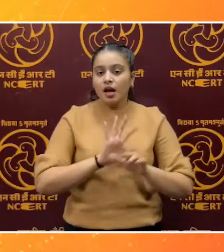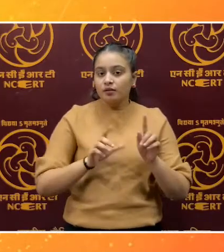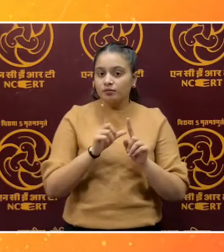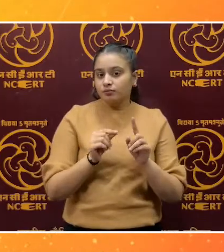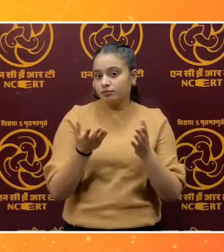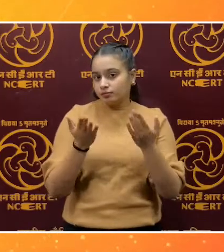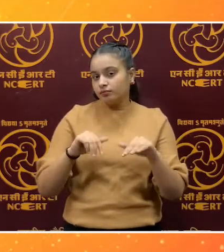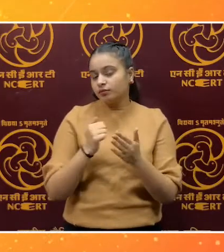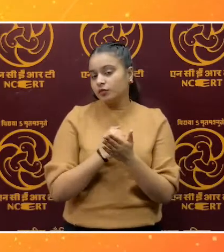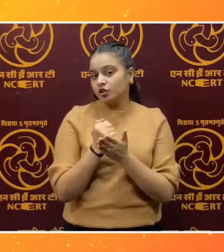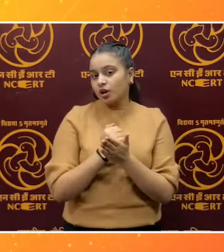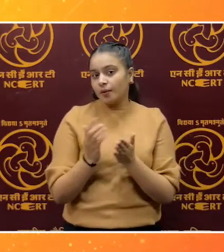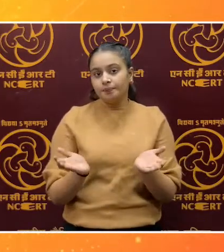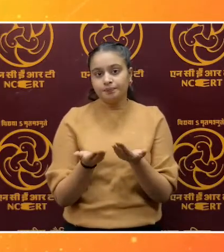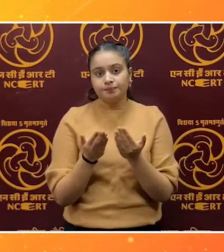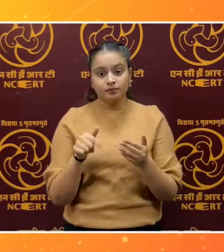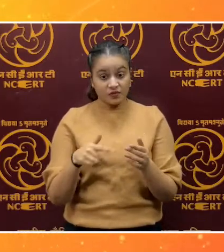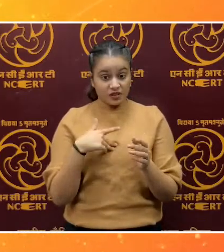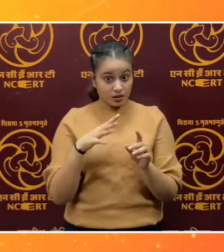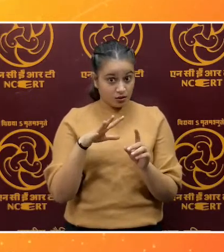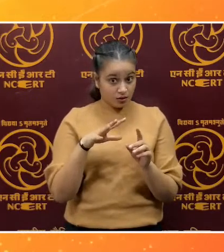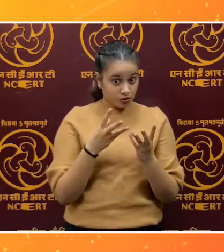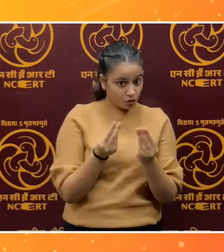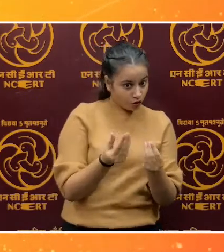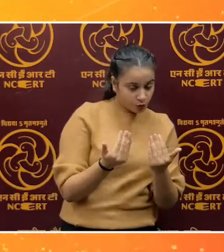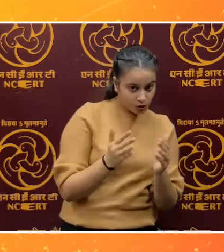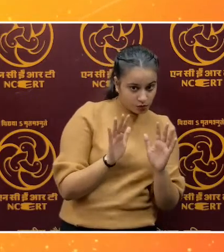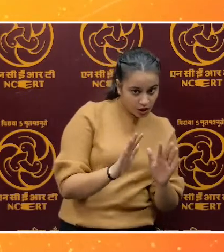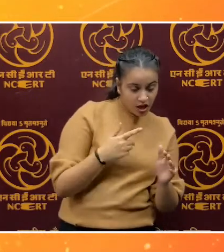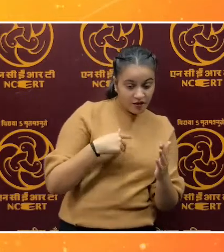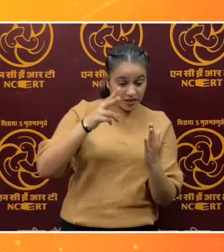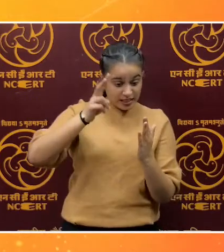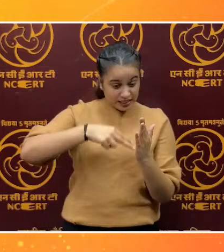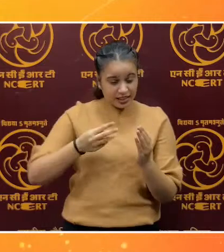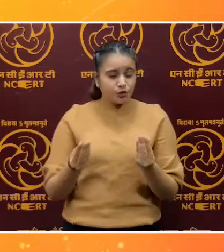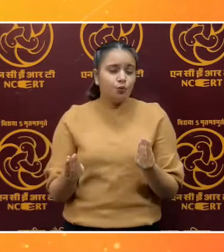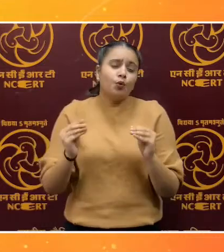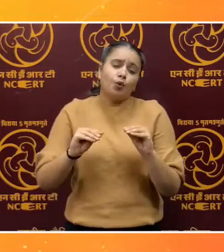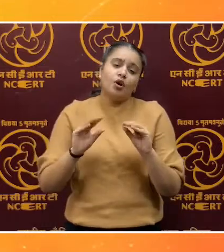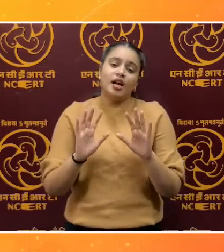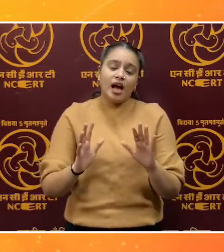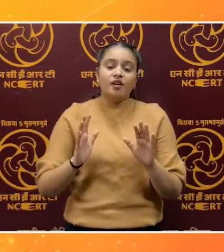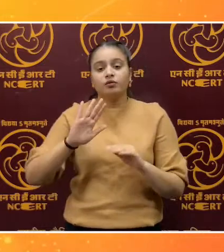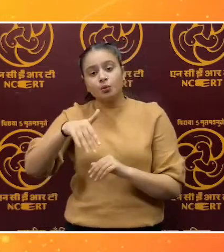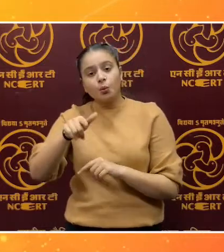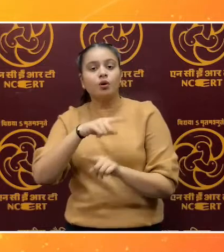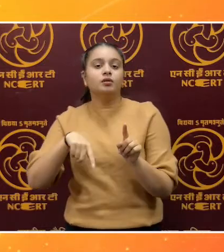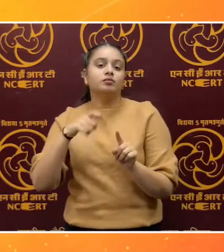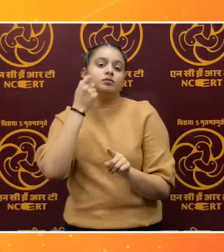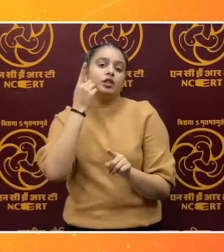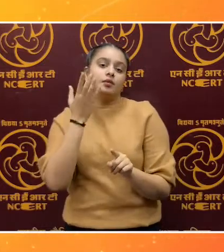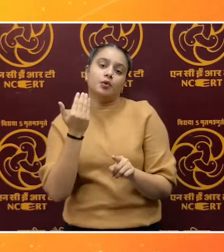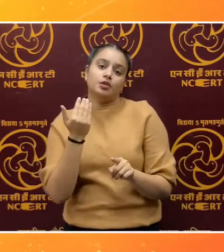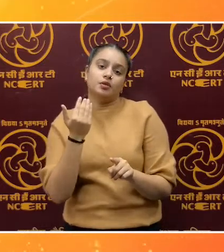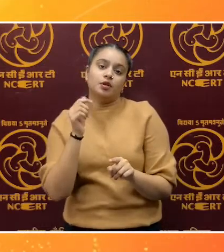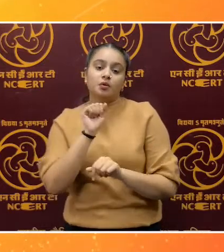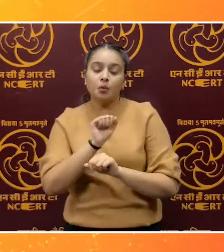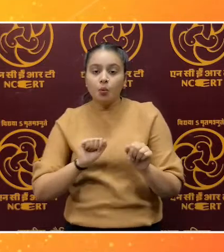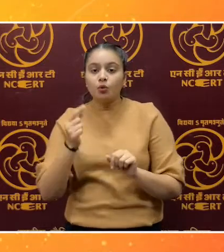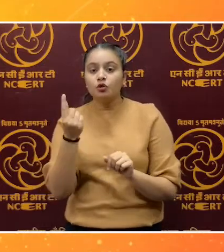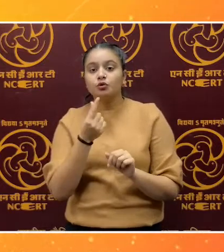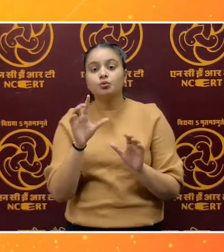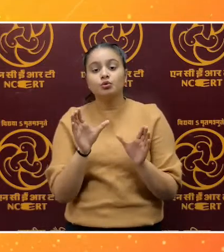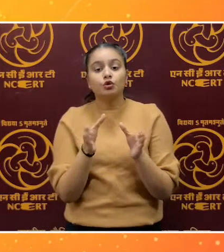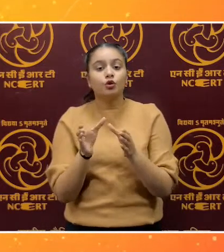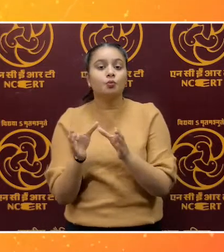Let's try. We will be able to crack it, and the more you read, the more you will come to know, and the children will learn about the vocabulary, what they can use for the